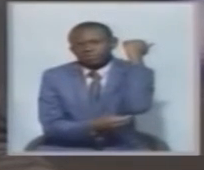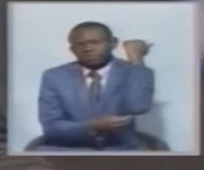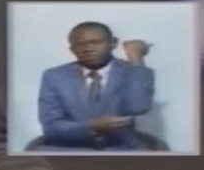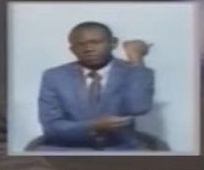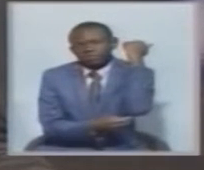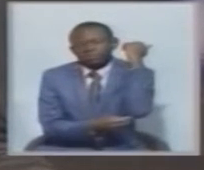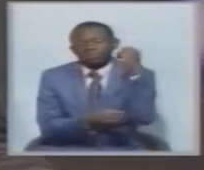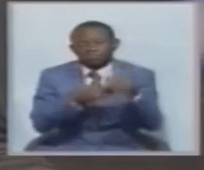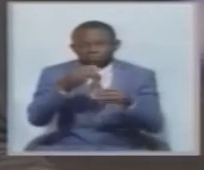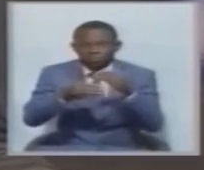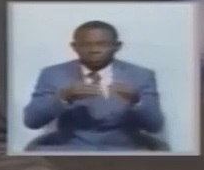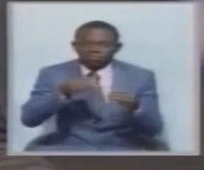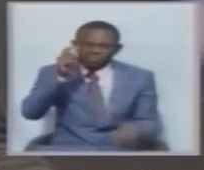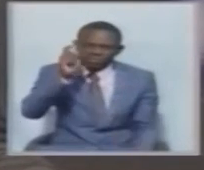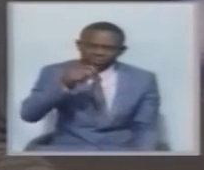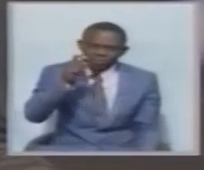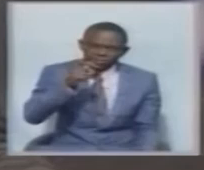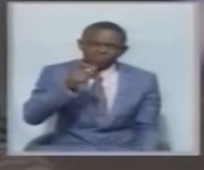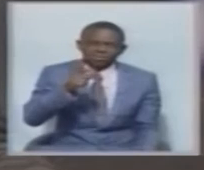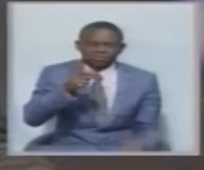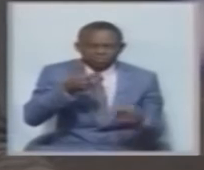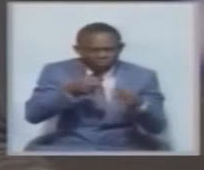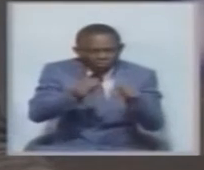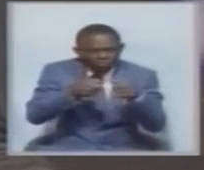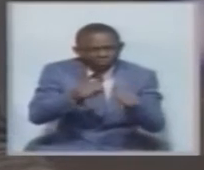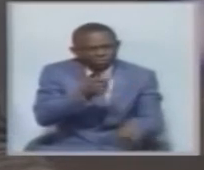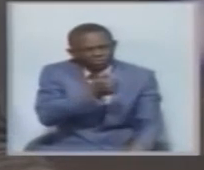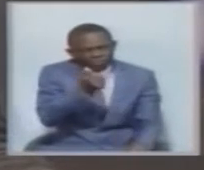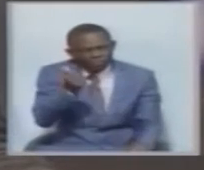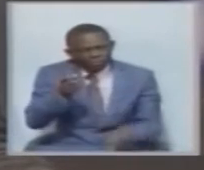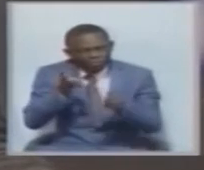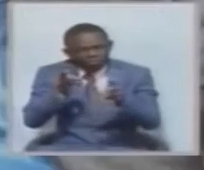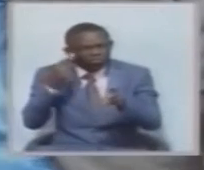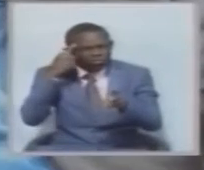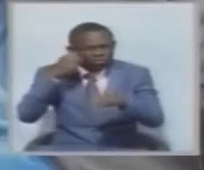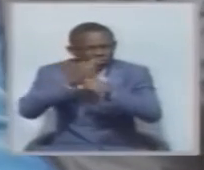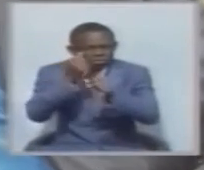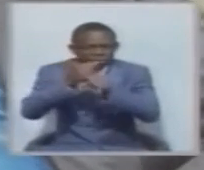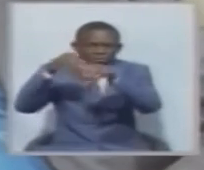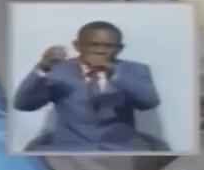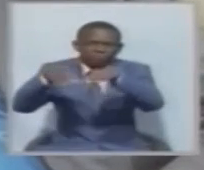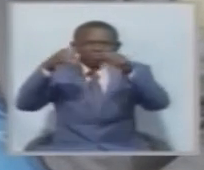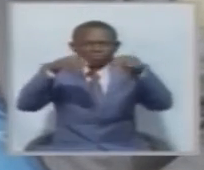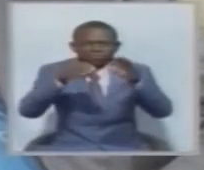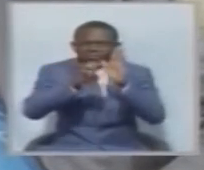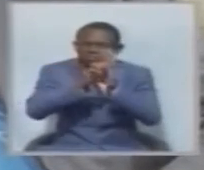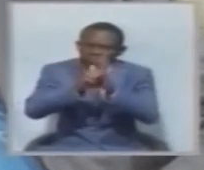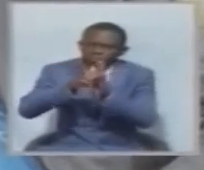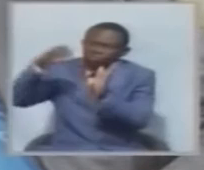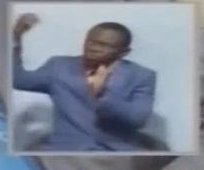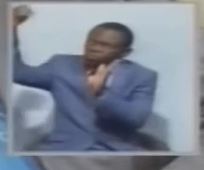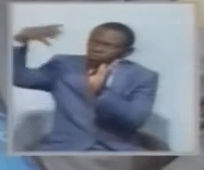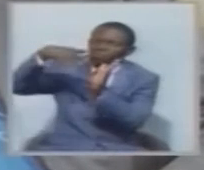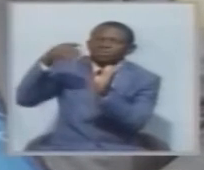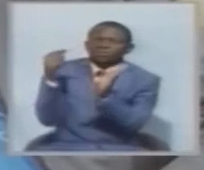the other forms of generating energy like solar. So, and this has happened